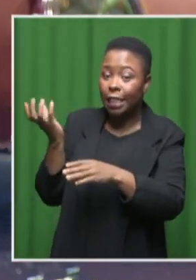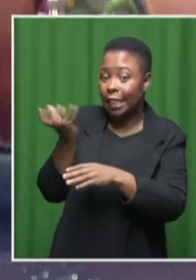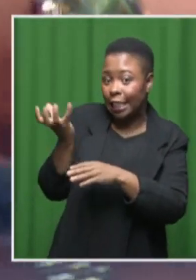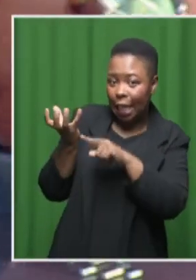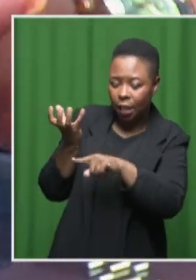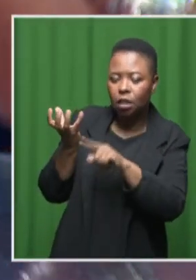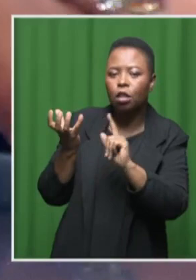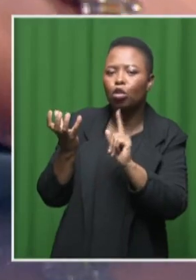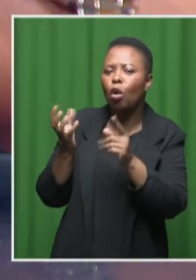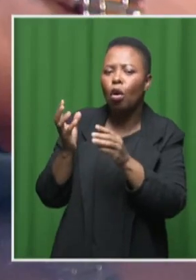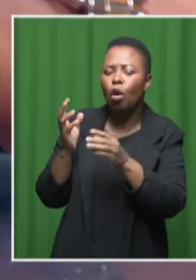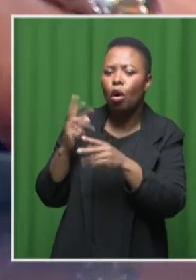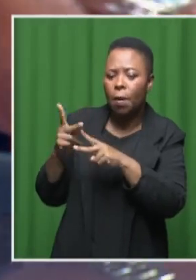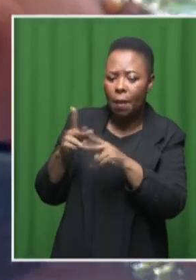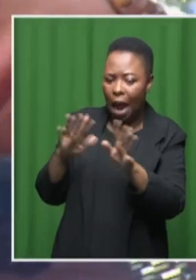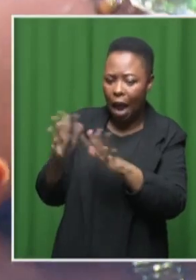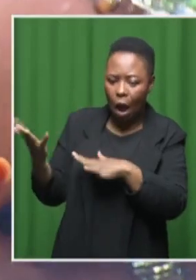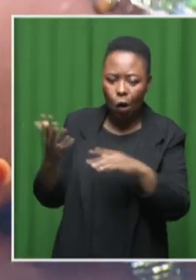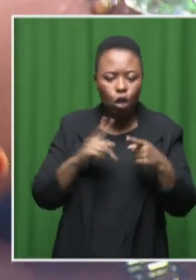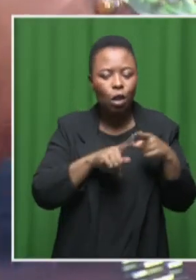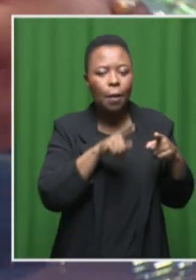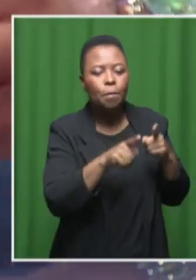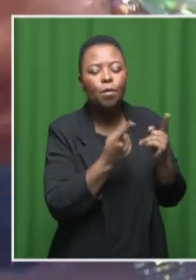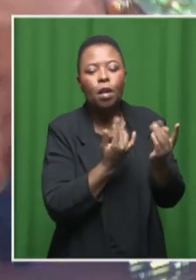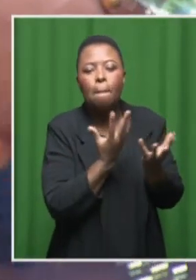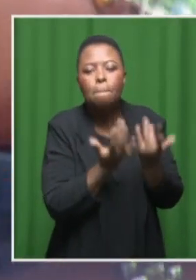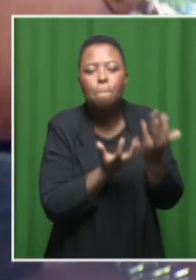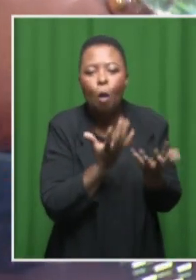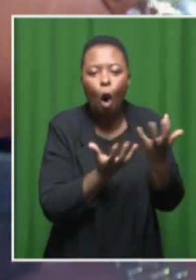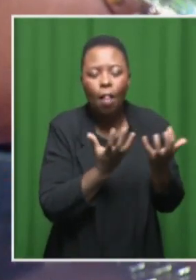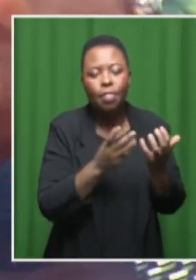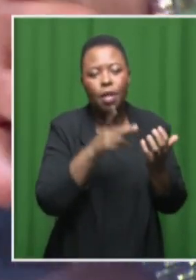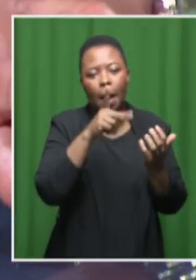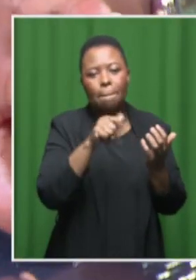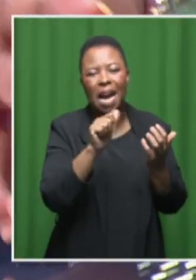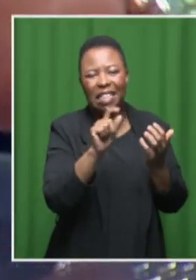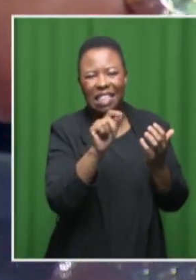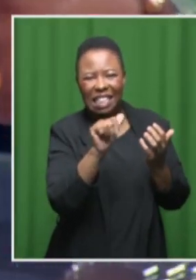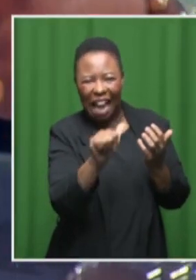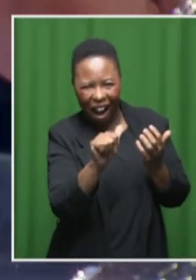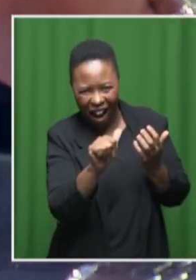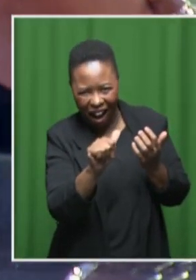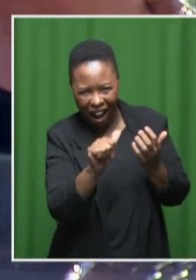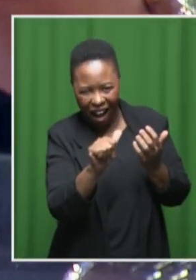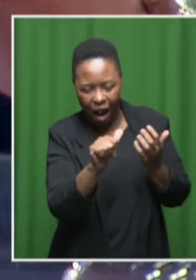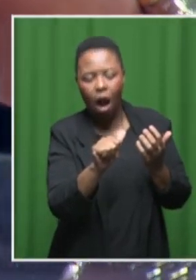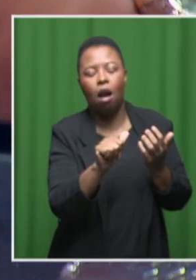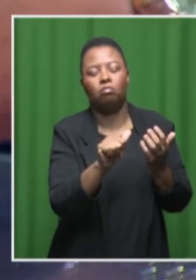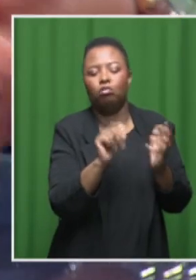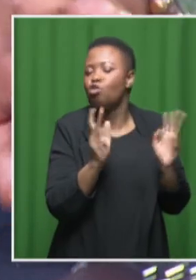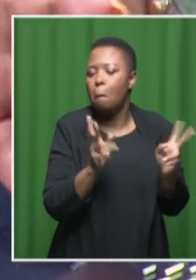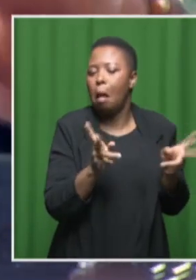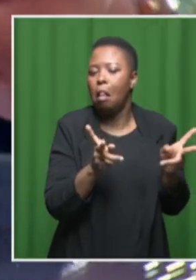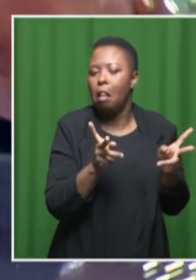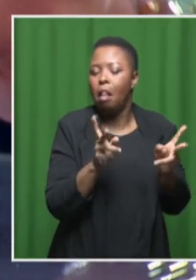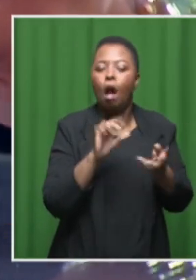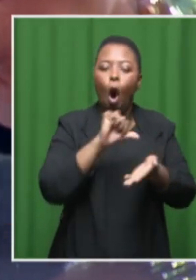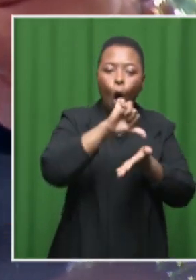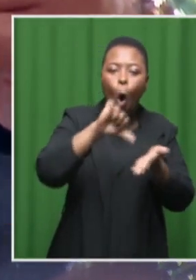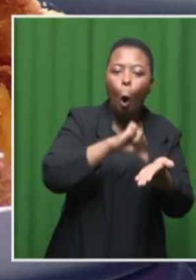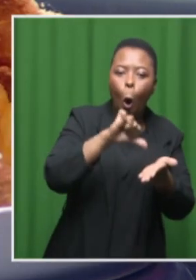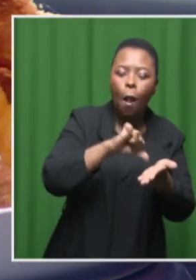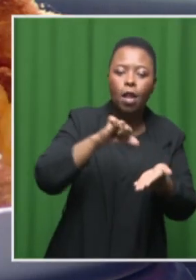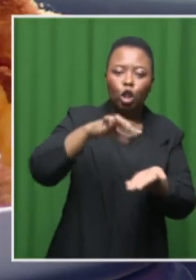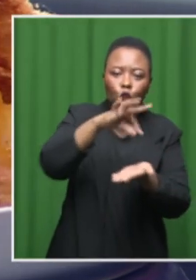Okay, so I just boiled my pasta just the normal way, just boiling it with some oil and salt.